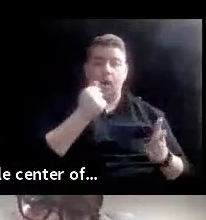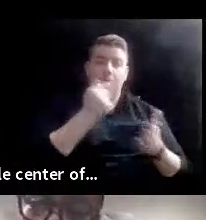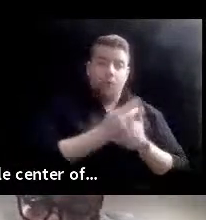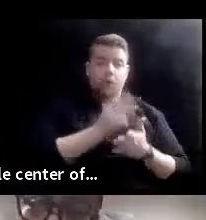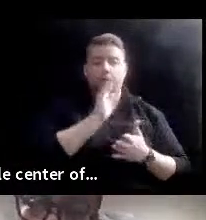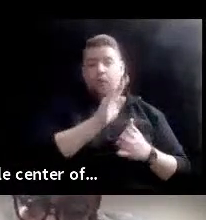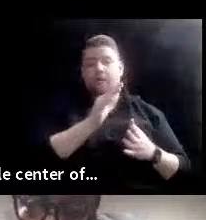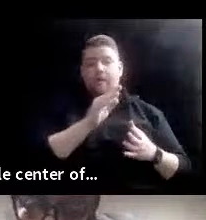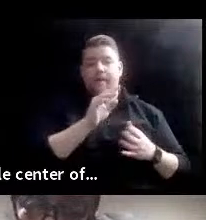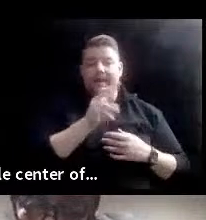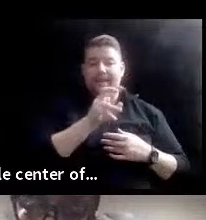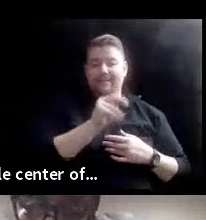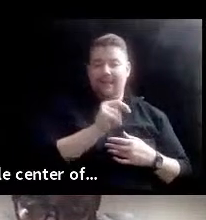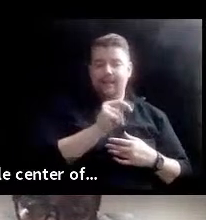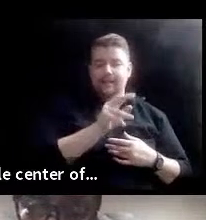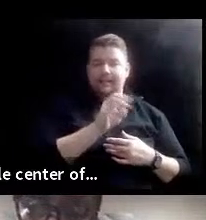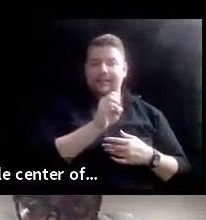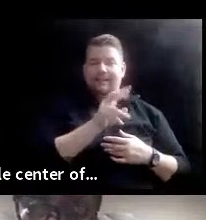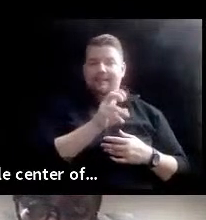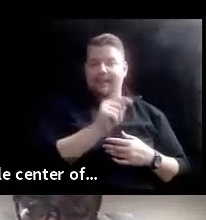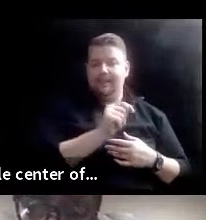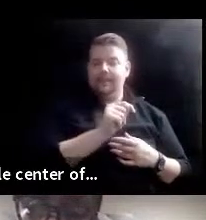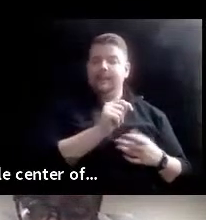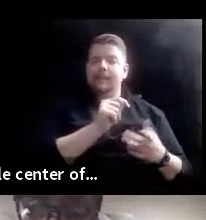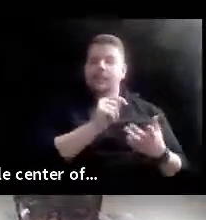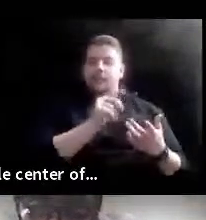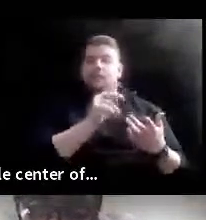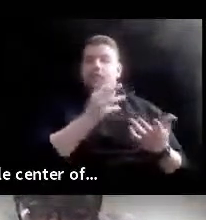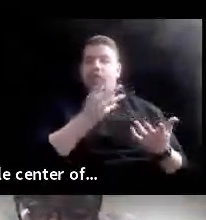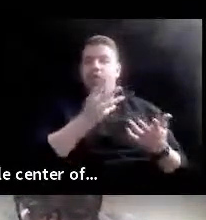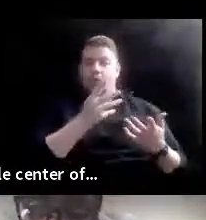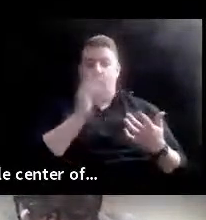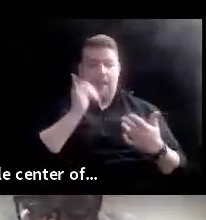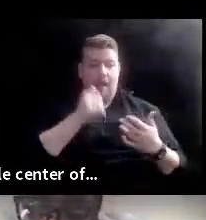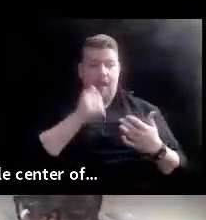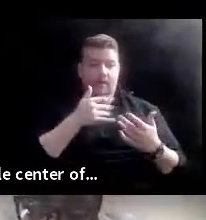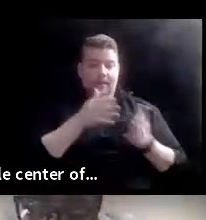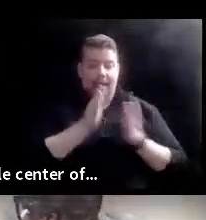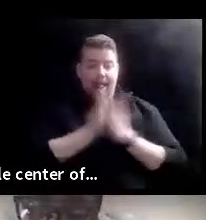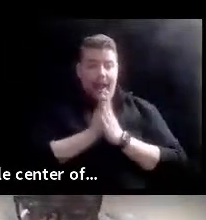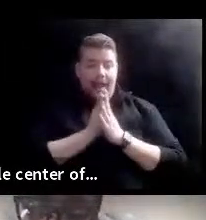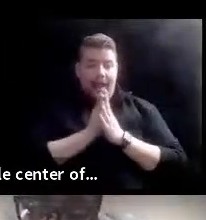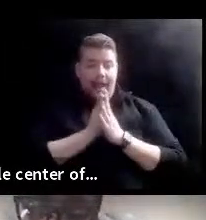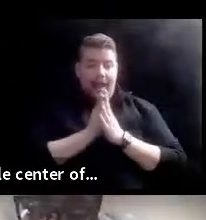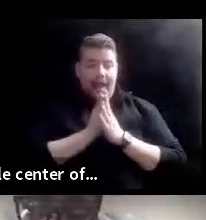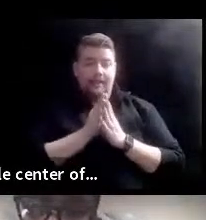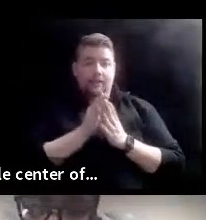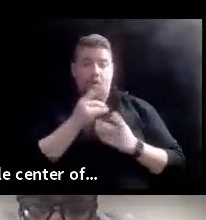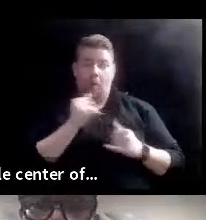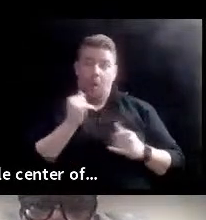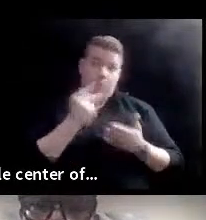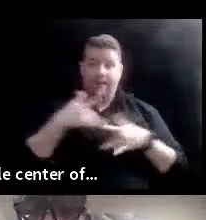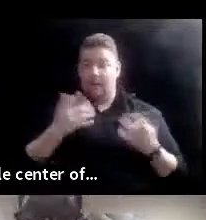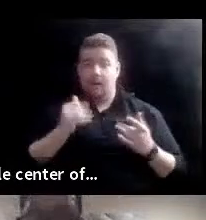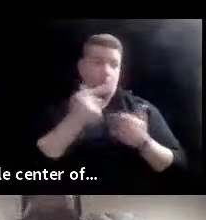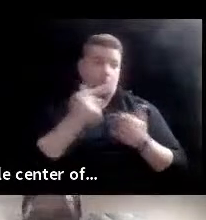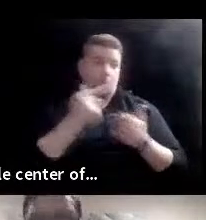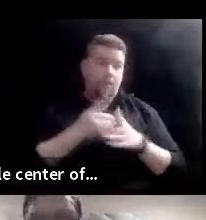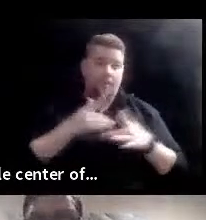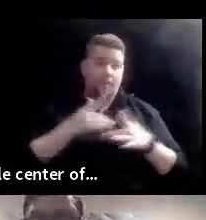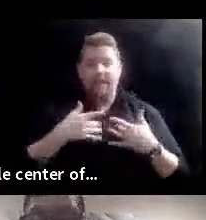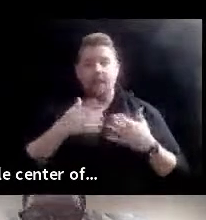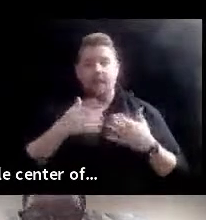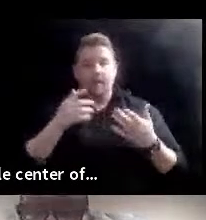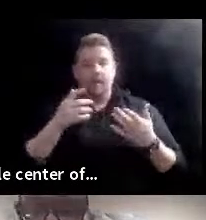event. I mean, then that would take a whole, you know, just ask anybody who approves events or gives a parade a